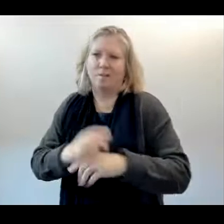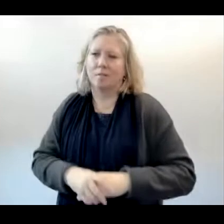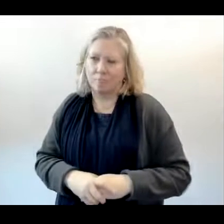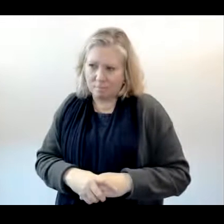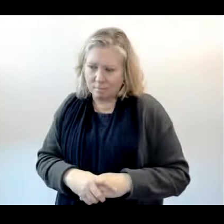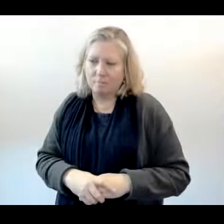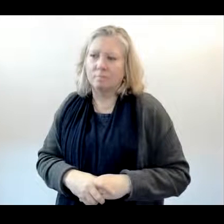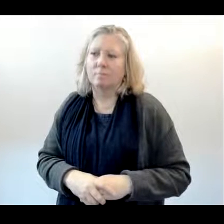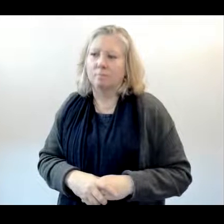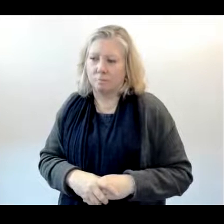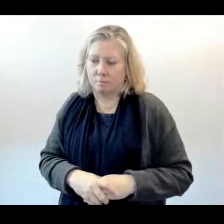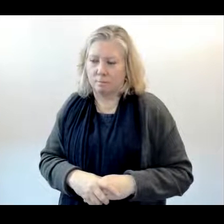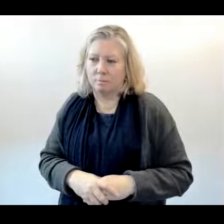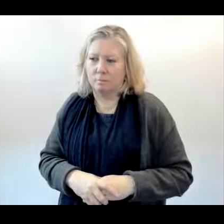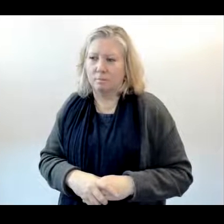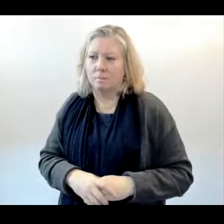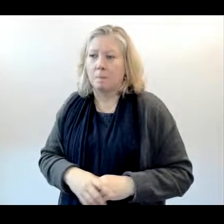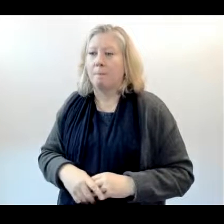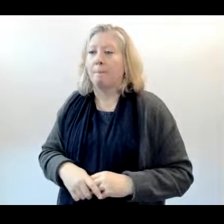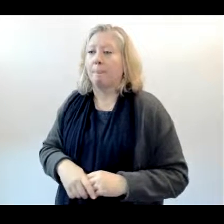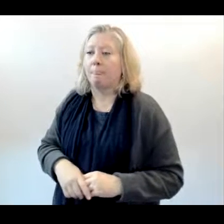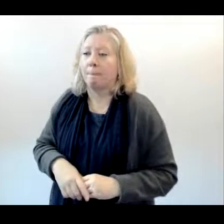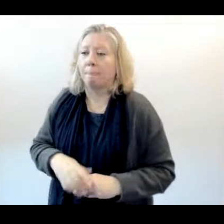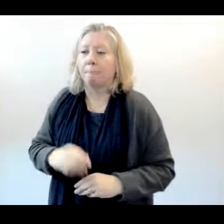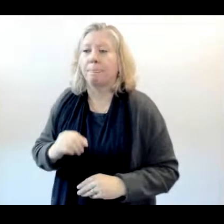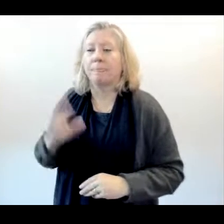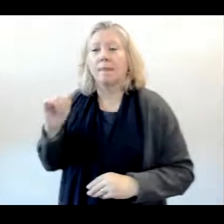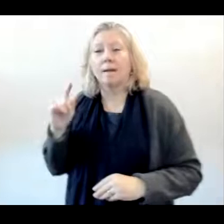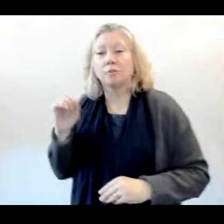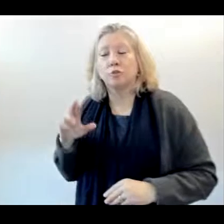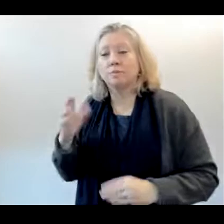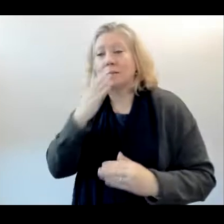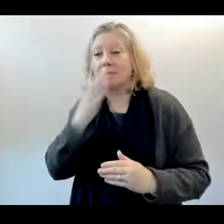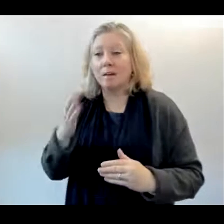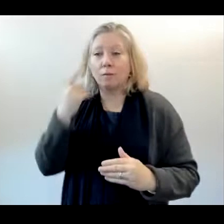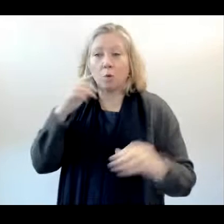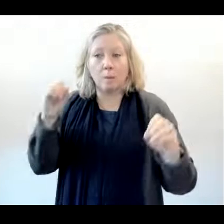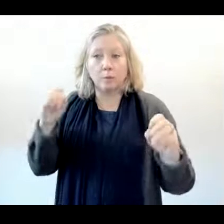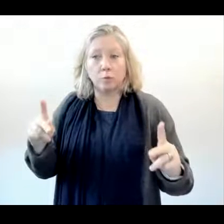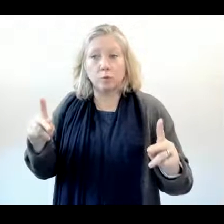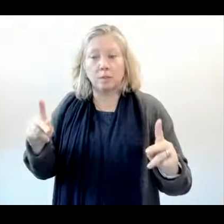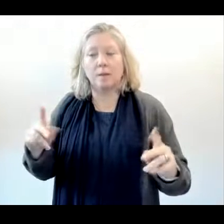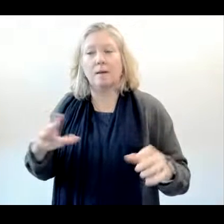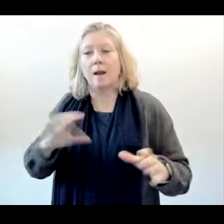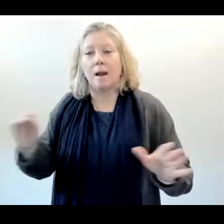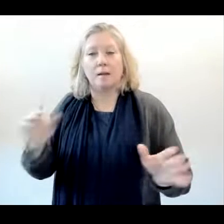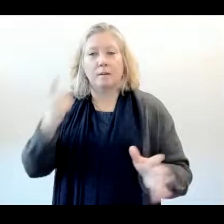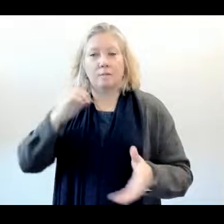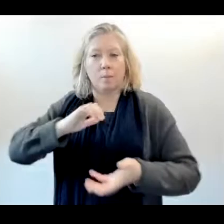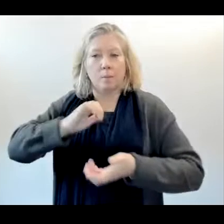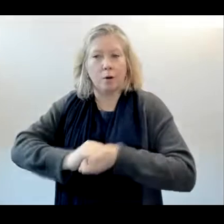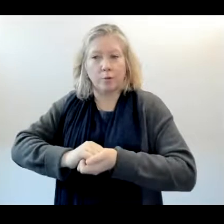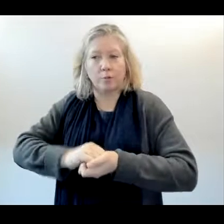It's Castor Ben from the Housing Authority of the City of Pittsburgh. Thank you for this opportunity and partners here in the City of